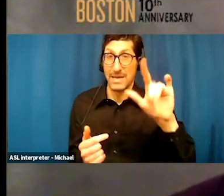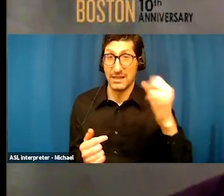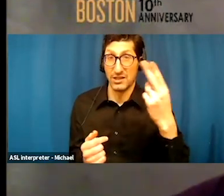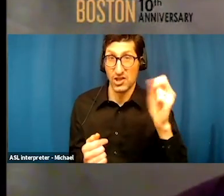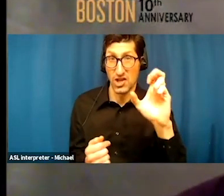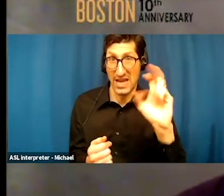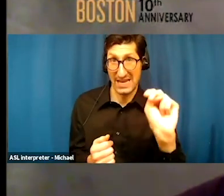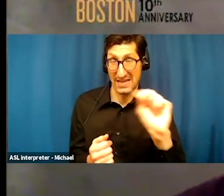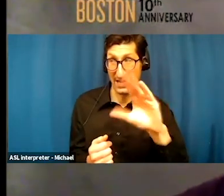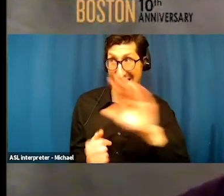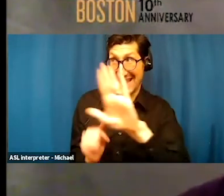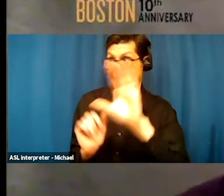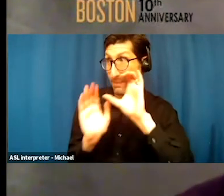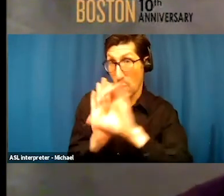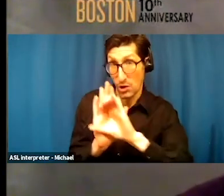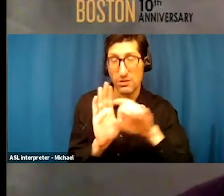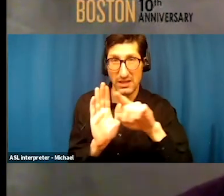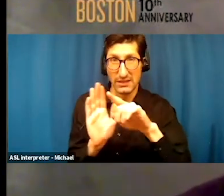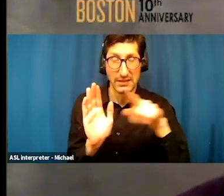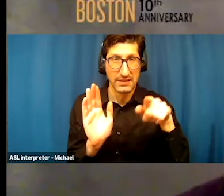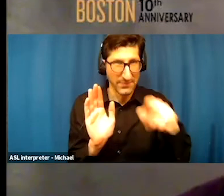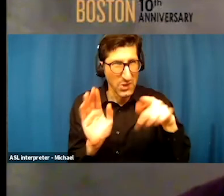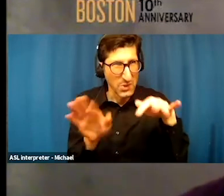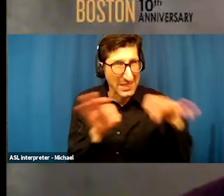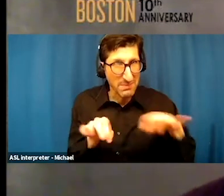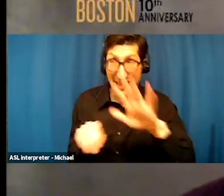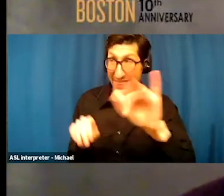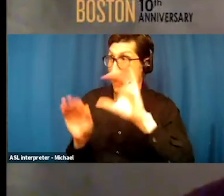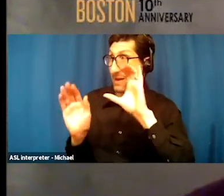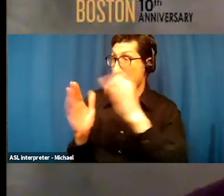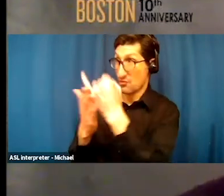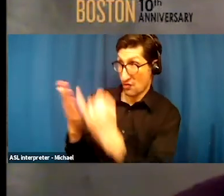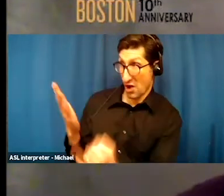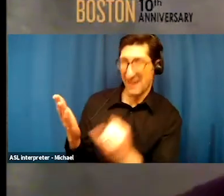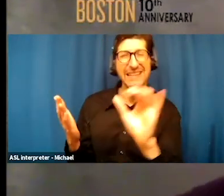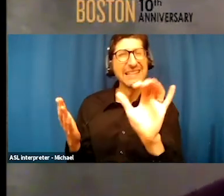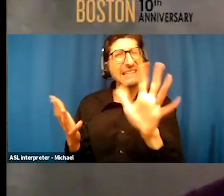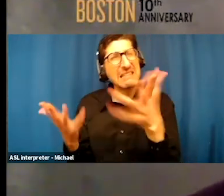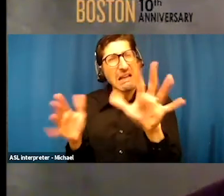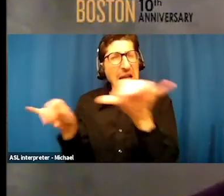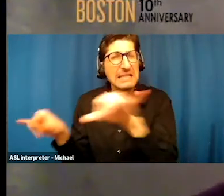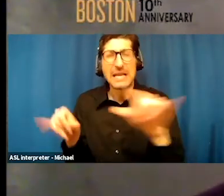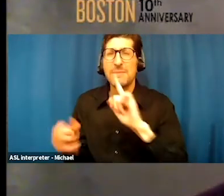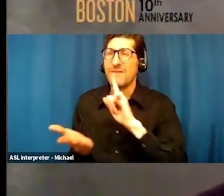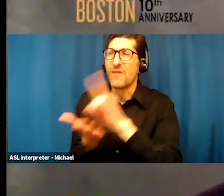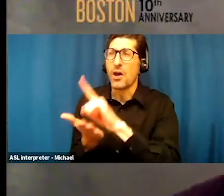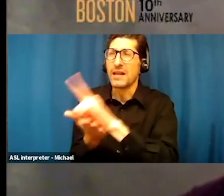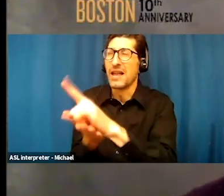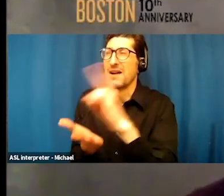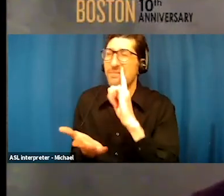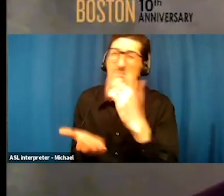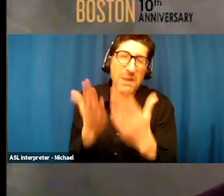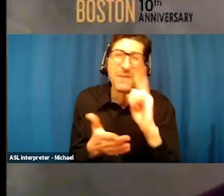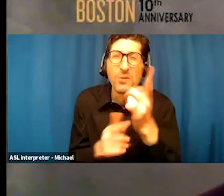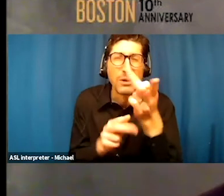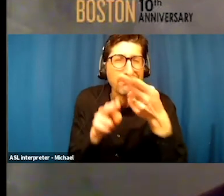about how making a portrait is always a little bit falling in love, even if for a moment. Can you talk about that a little